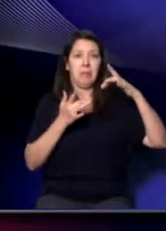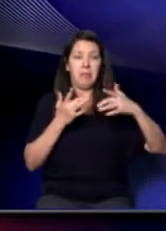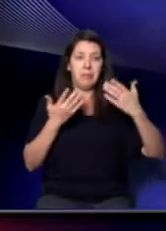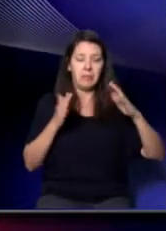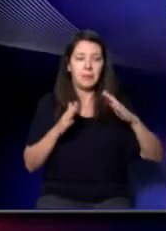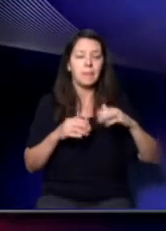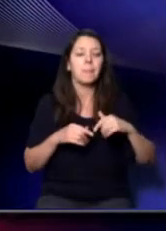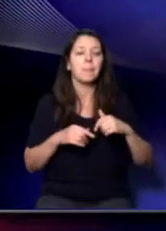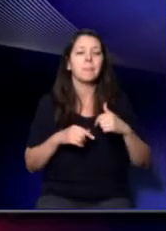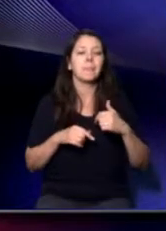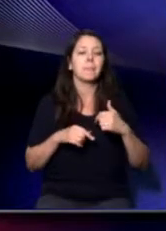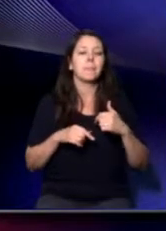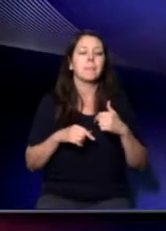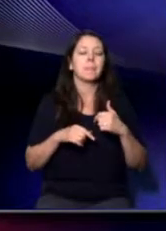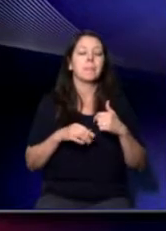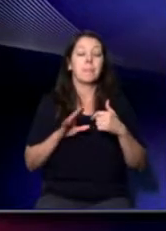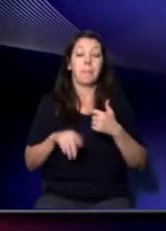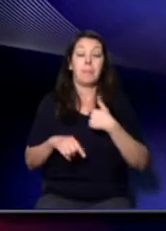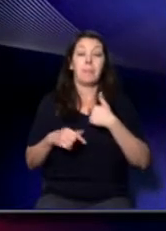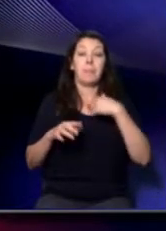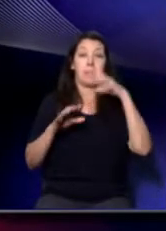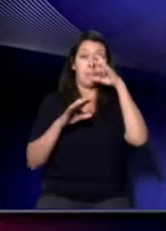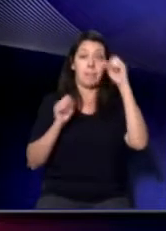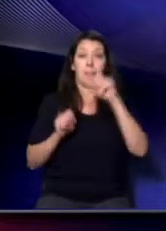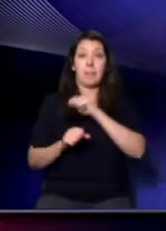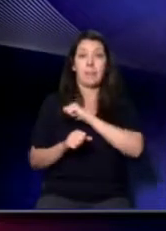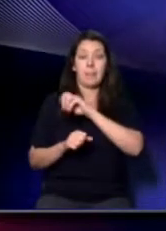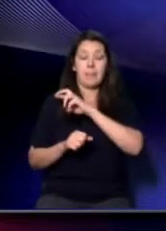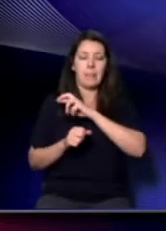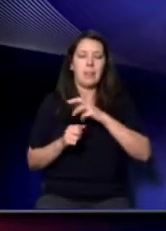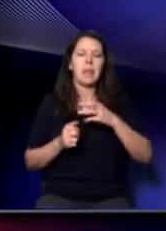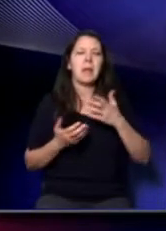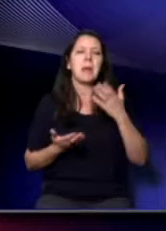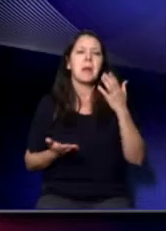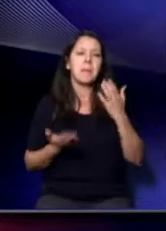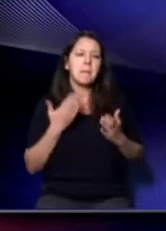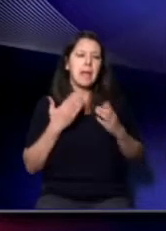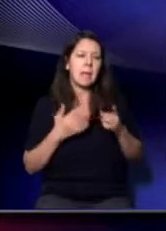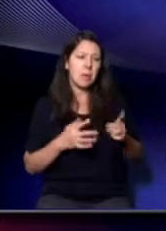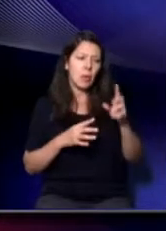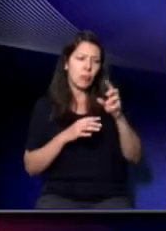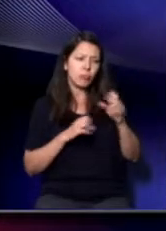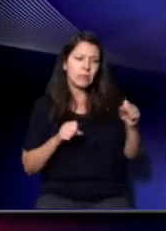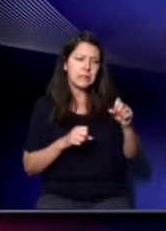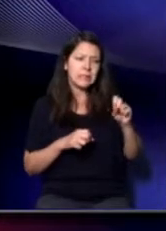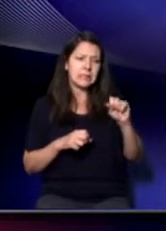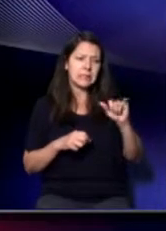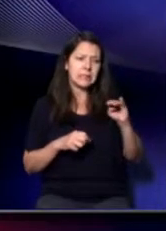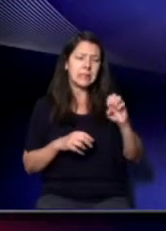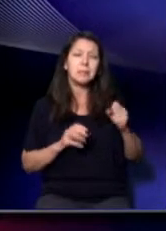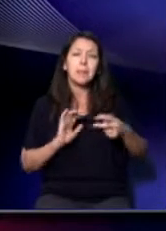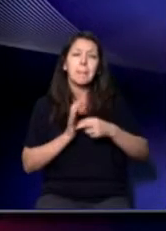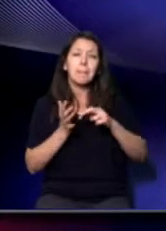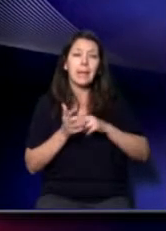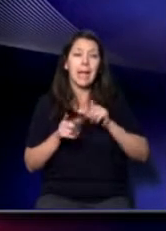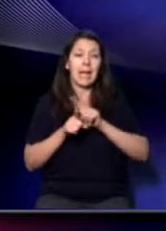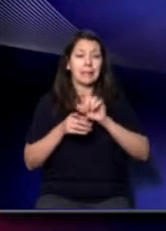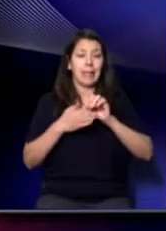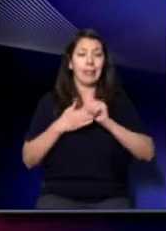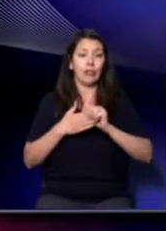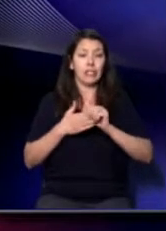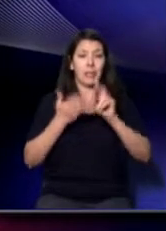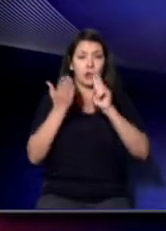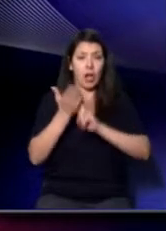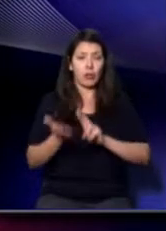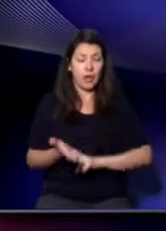This is Annette speaking. Maybe President Sims, you mean the leadership contracts? When you're